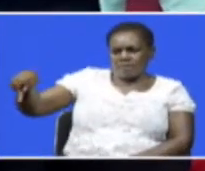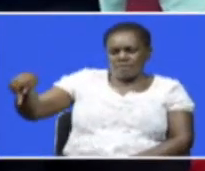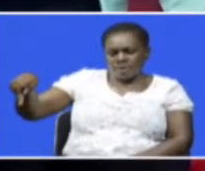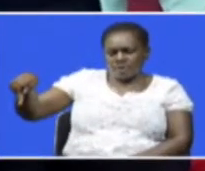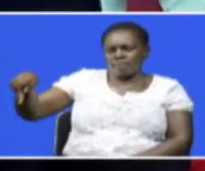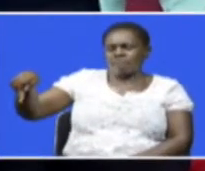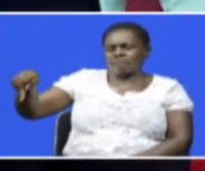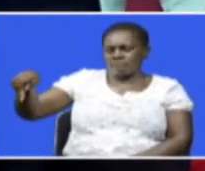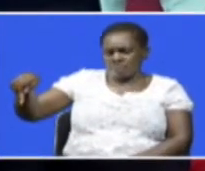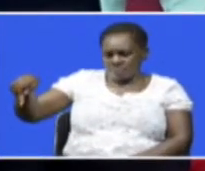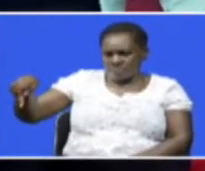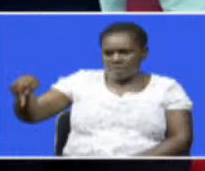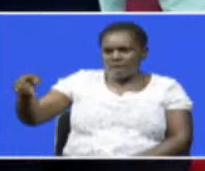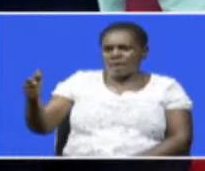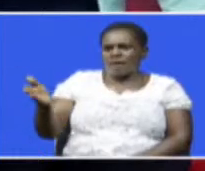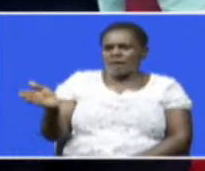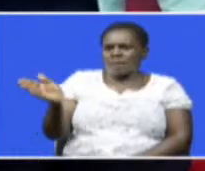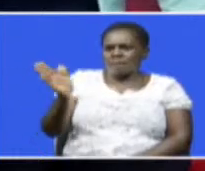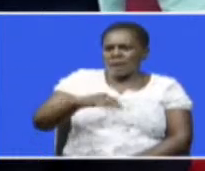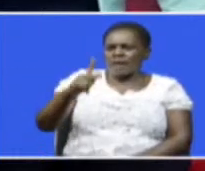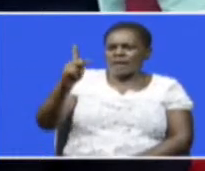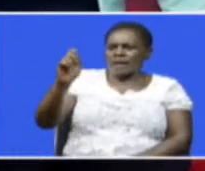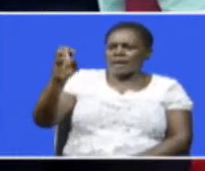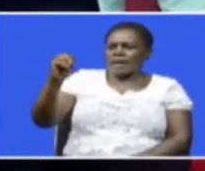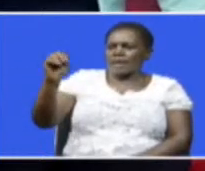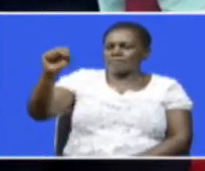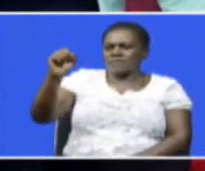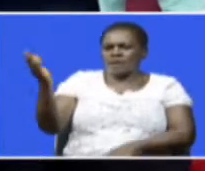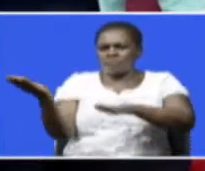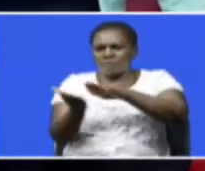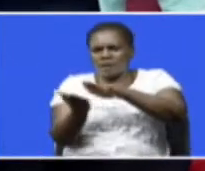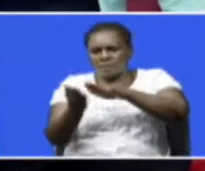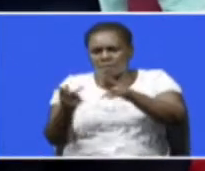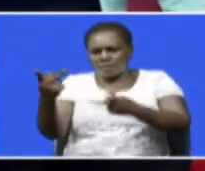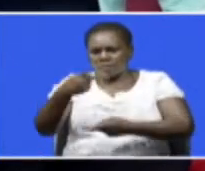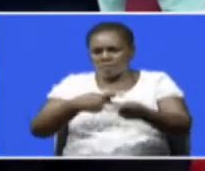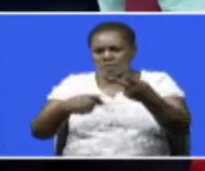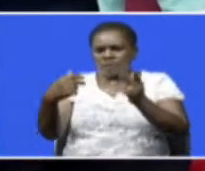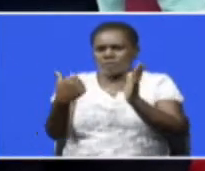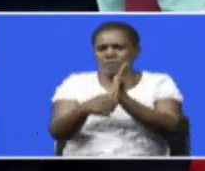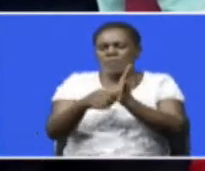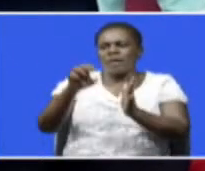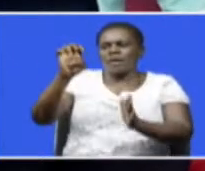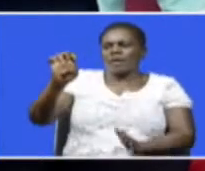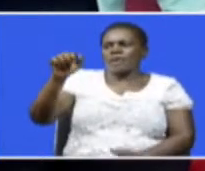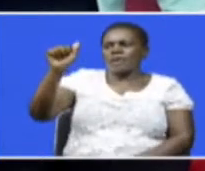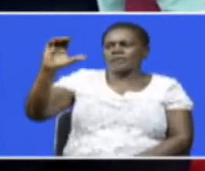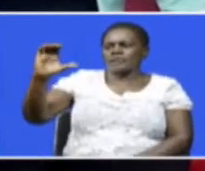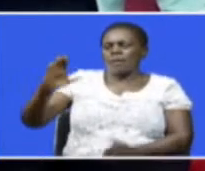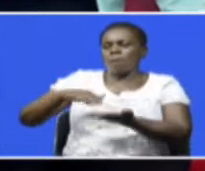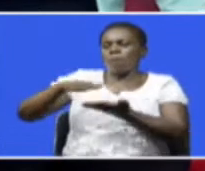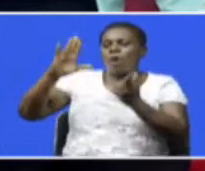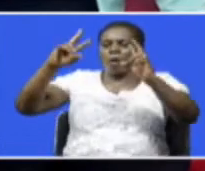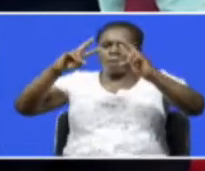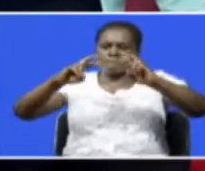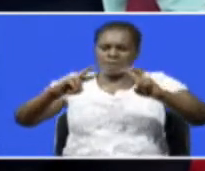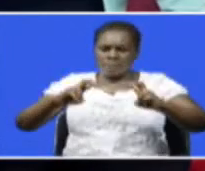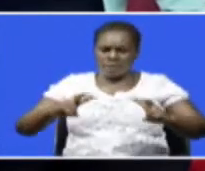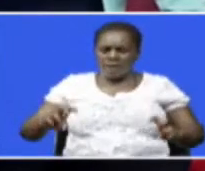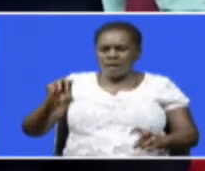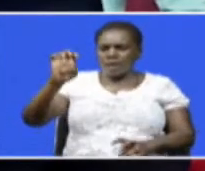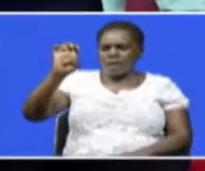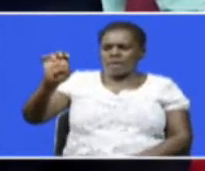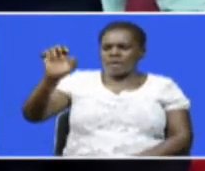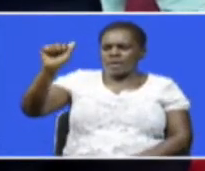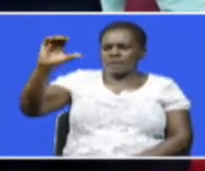Noordin Haji, has returned the KEMSA file on alleged procurement irregularities to the EACC for further investigations. The